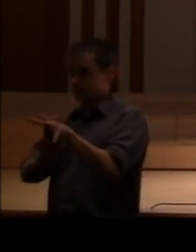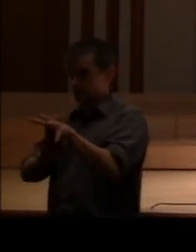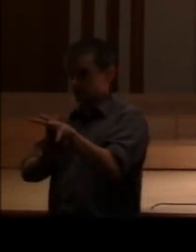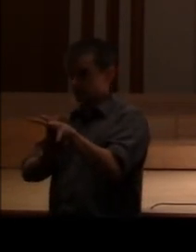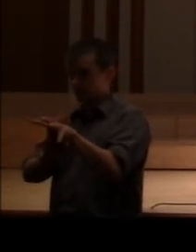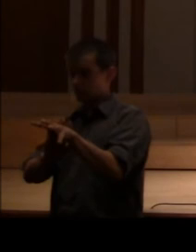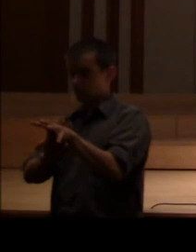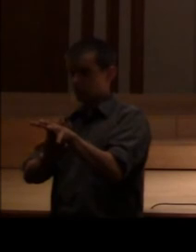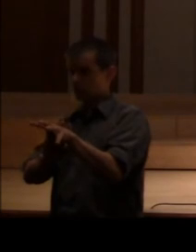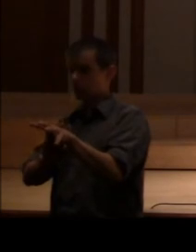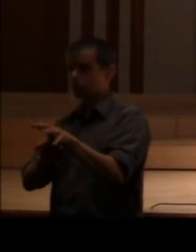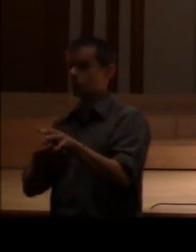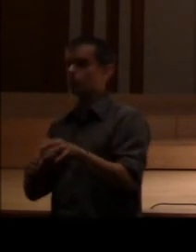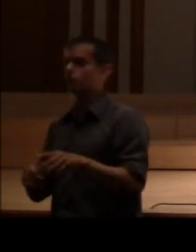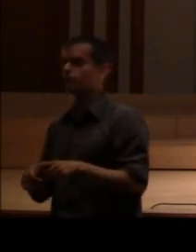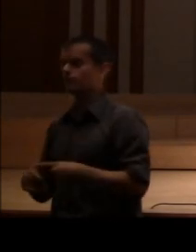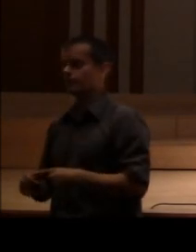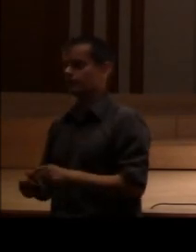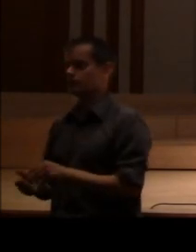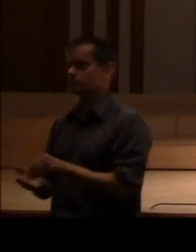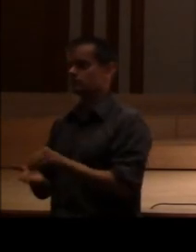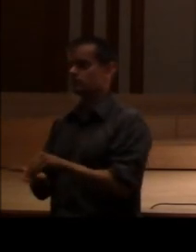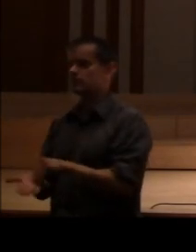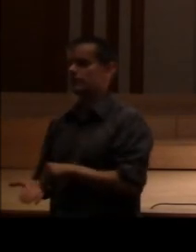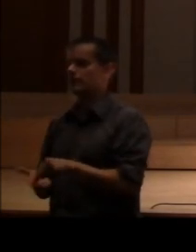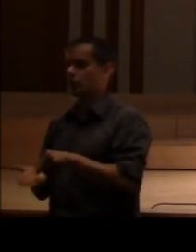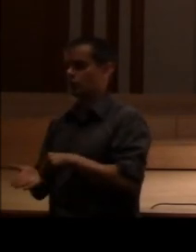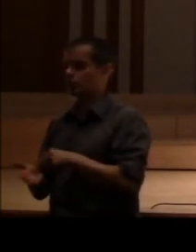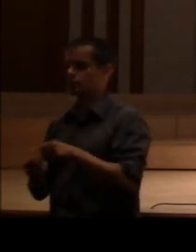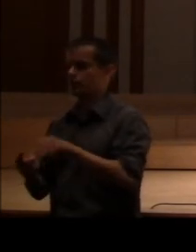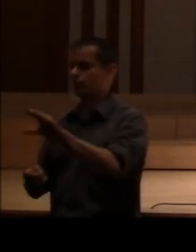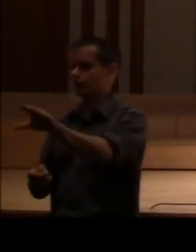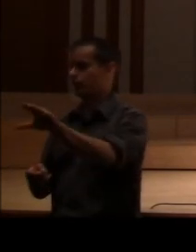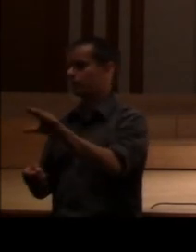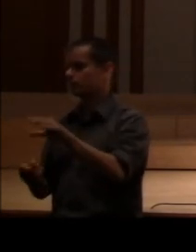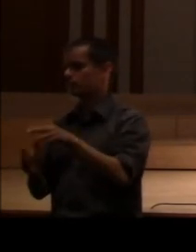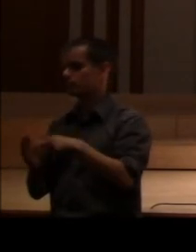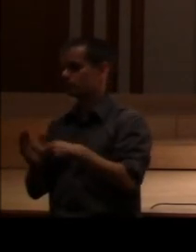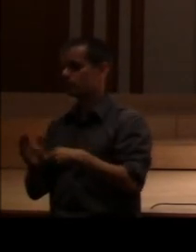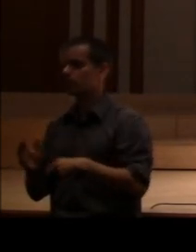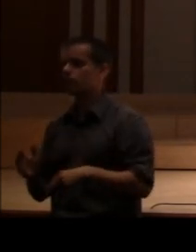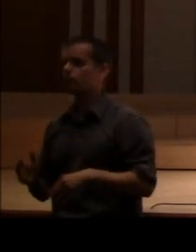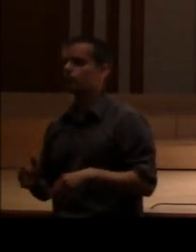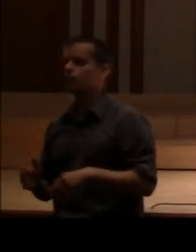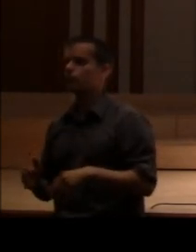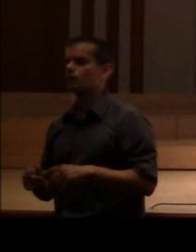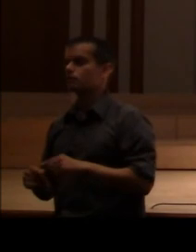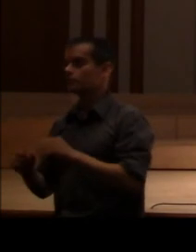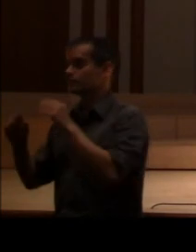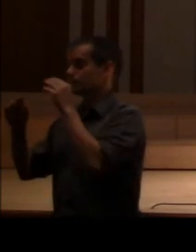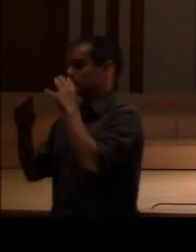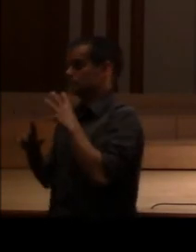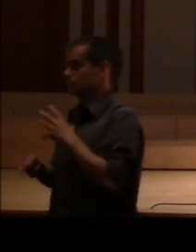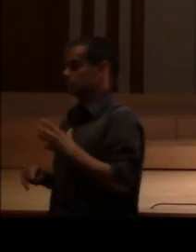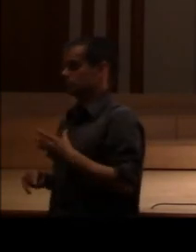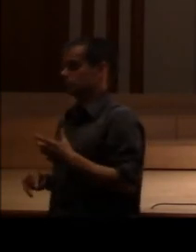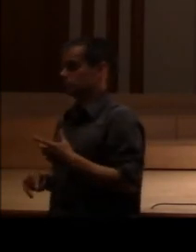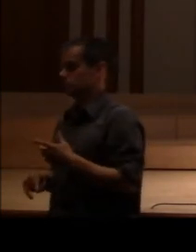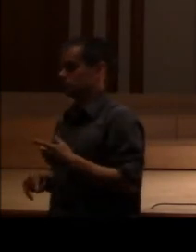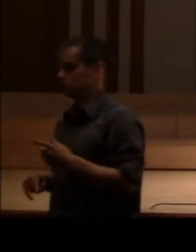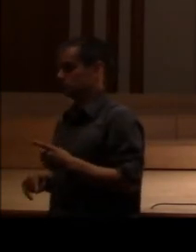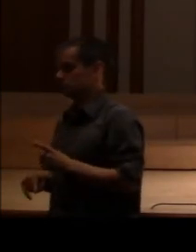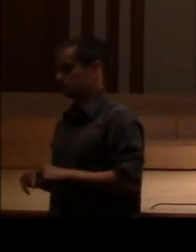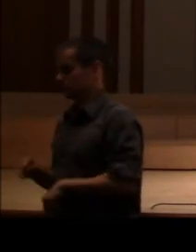about the student's reading performance at that time. You certainly could do it around writing. But when the teacher is tied up and can't, she'll have a student conference with the